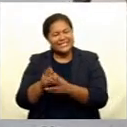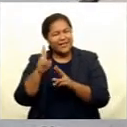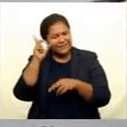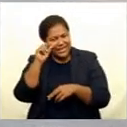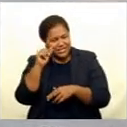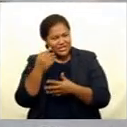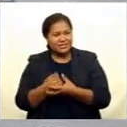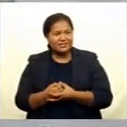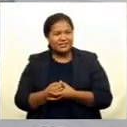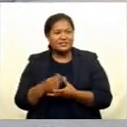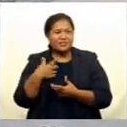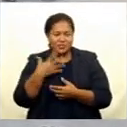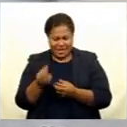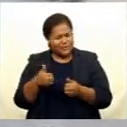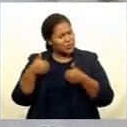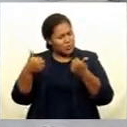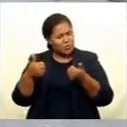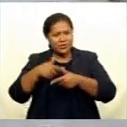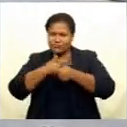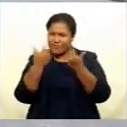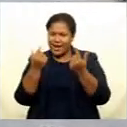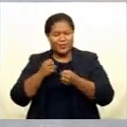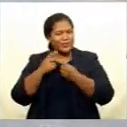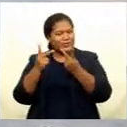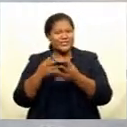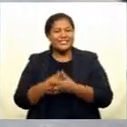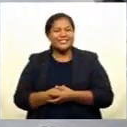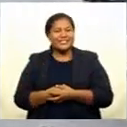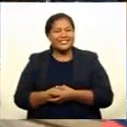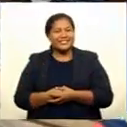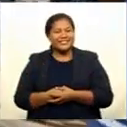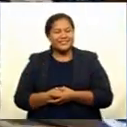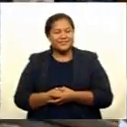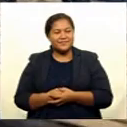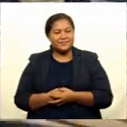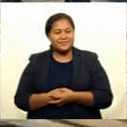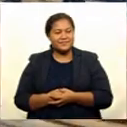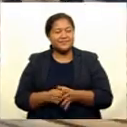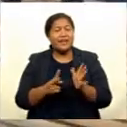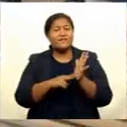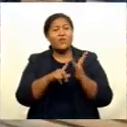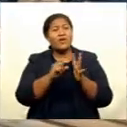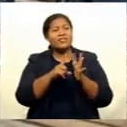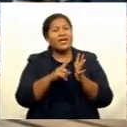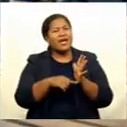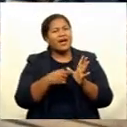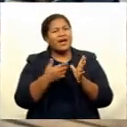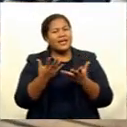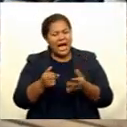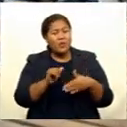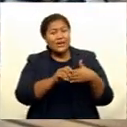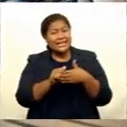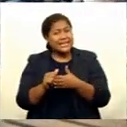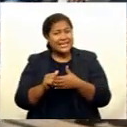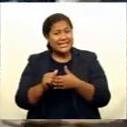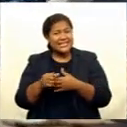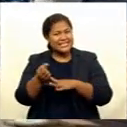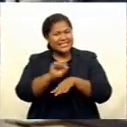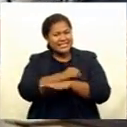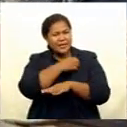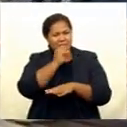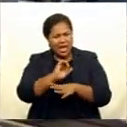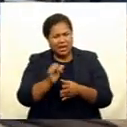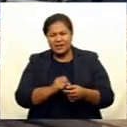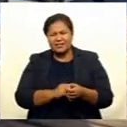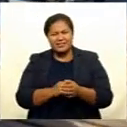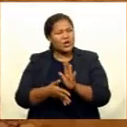been a great opportunity and a very, very rewarding experience, definitely. Valea, who is a leading seaman, was deployed as part of